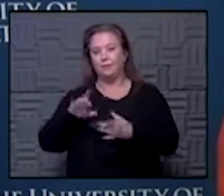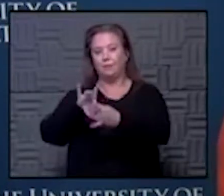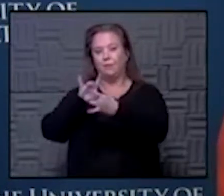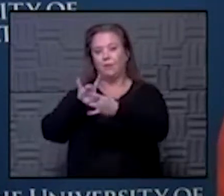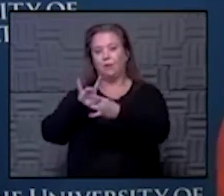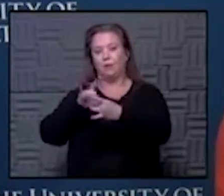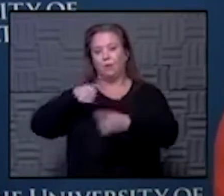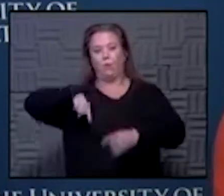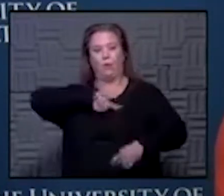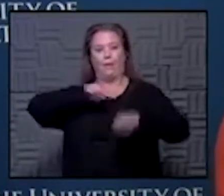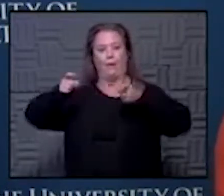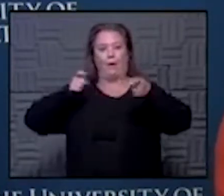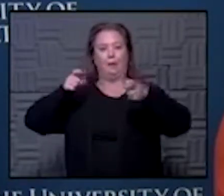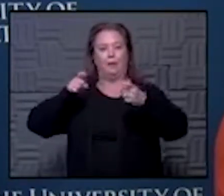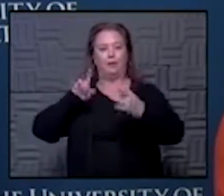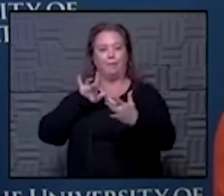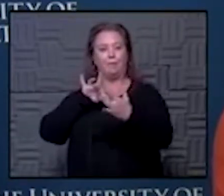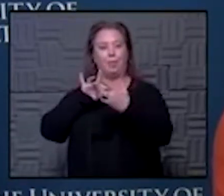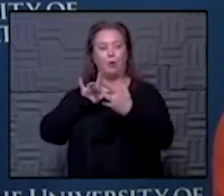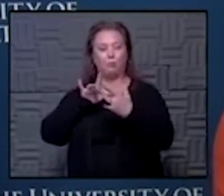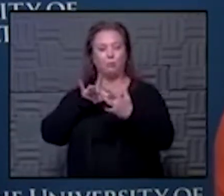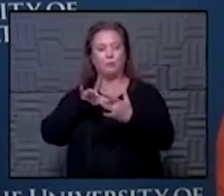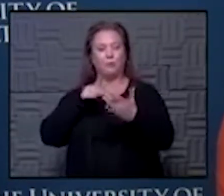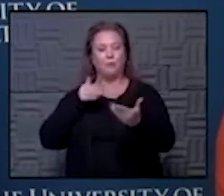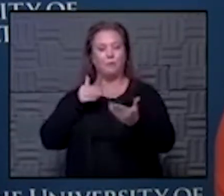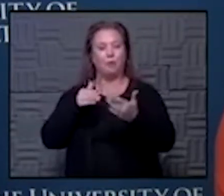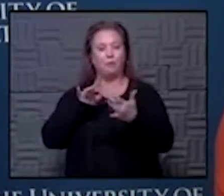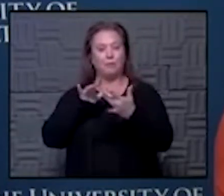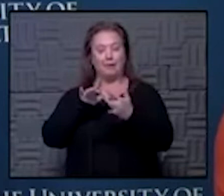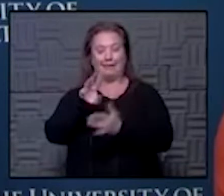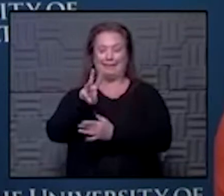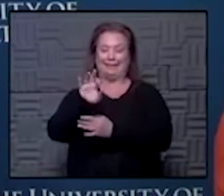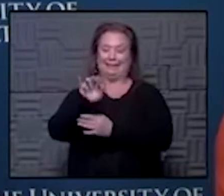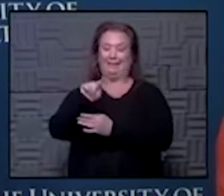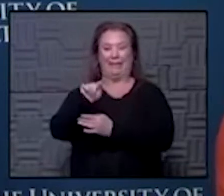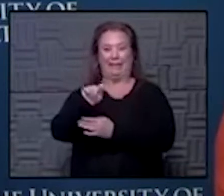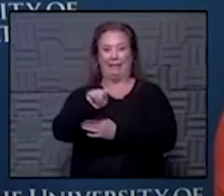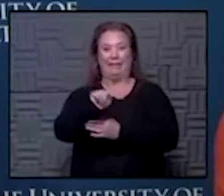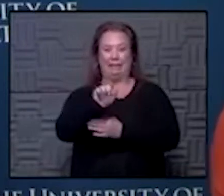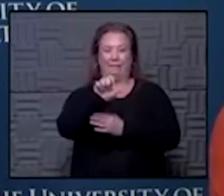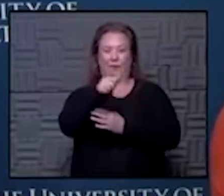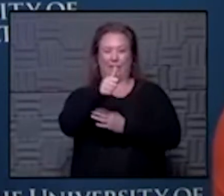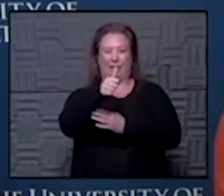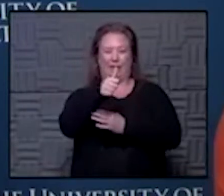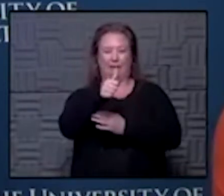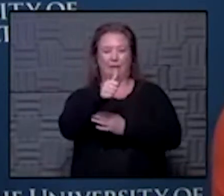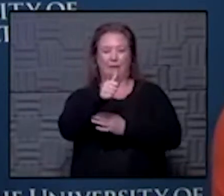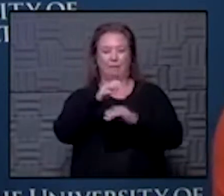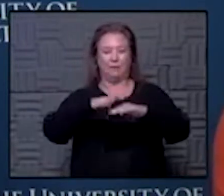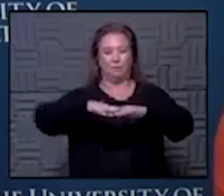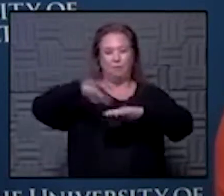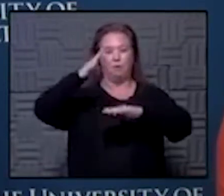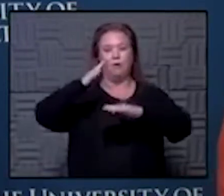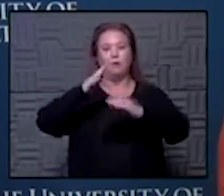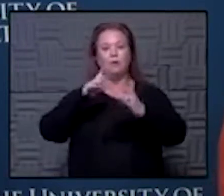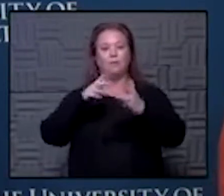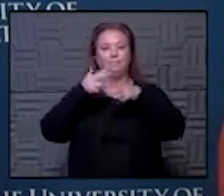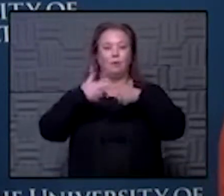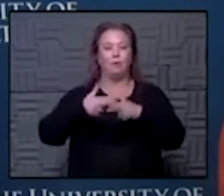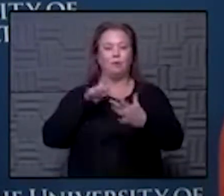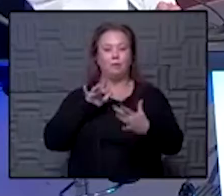that we are managing our close contacts. Still, if you're within 6 feet for 10 minutes or longer, regardless of wearing a mask, you're considered a close